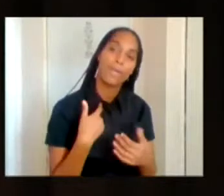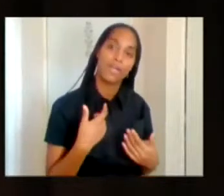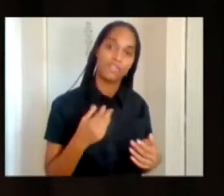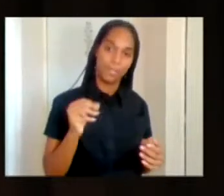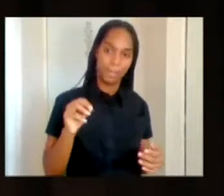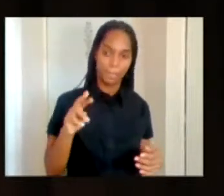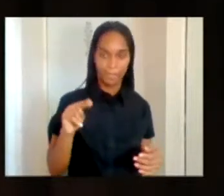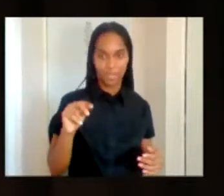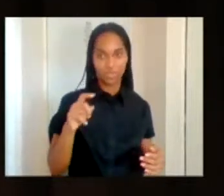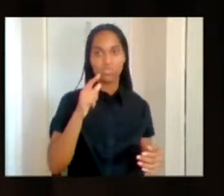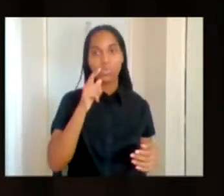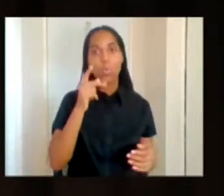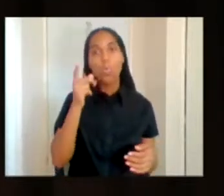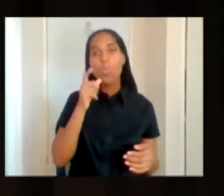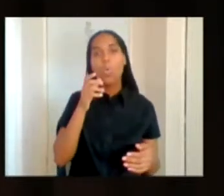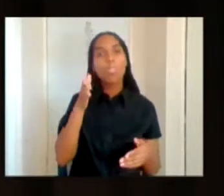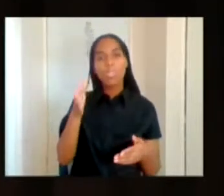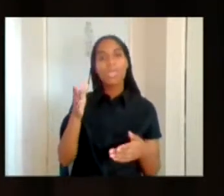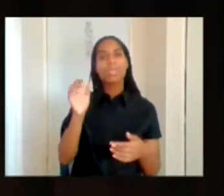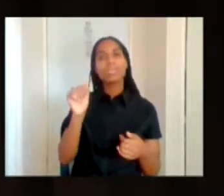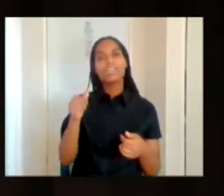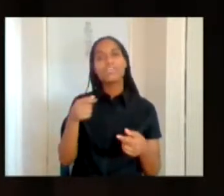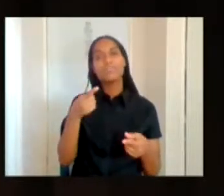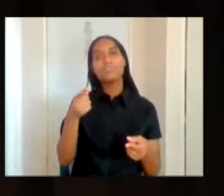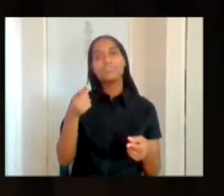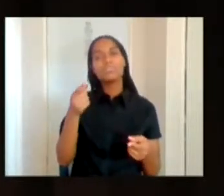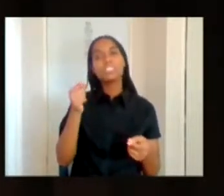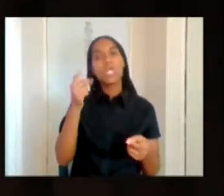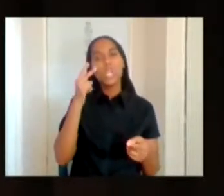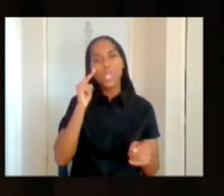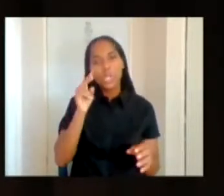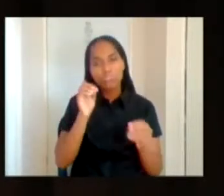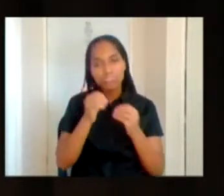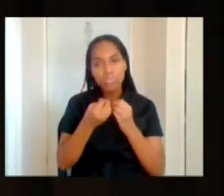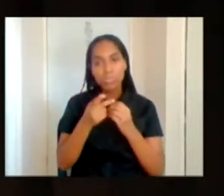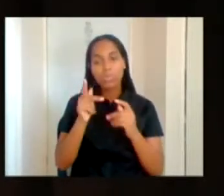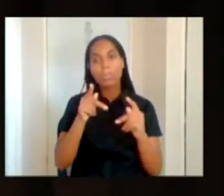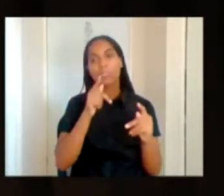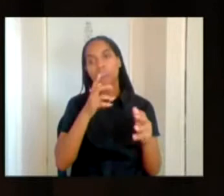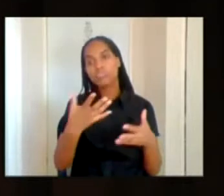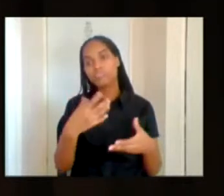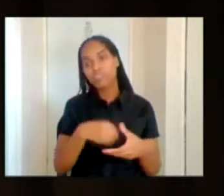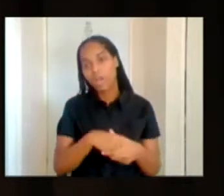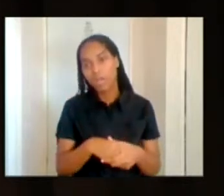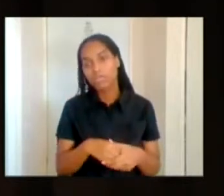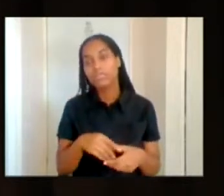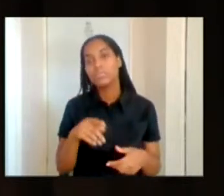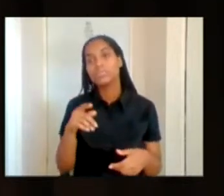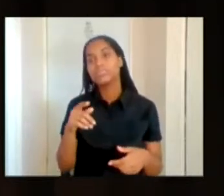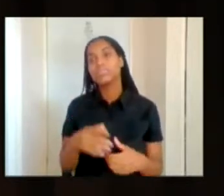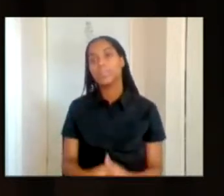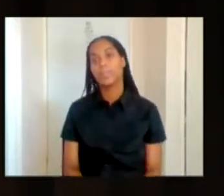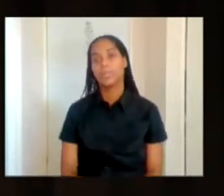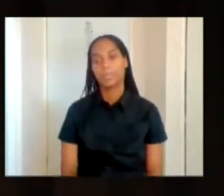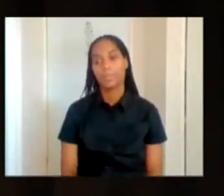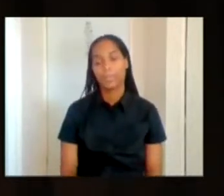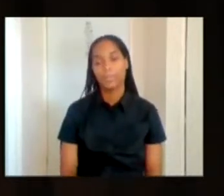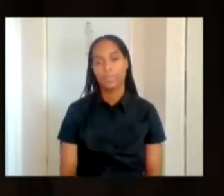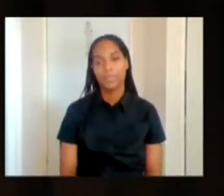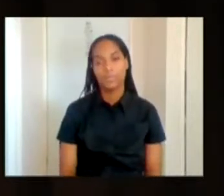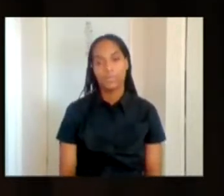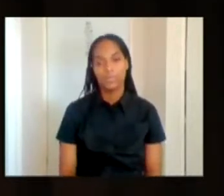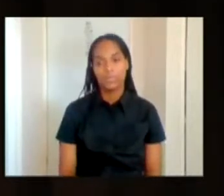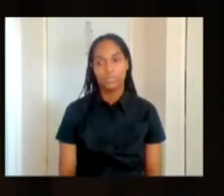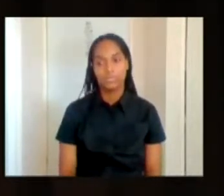there, right? To give you a way of saying, look at the numbers, look at the activity that people are looking at. One of